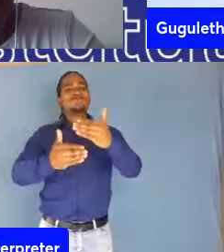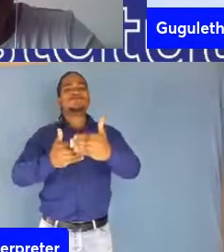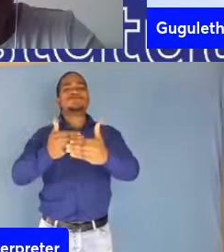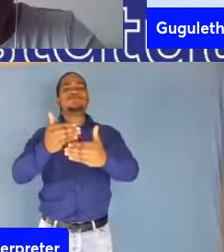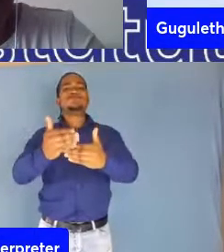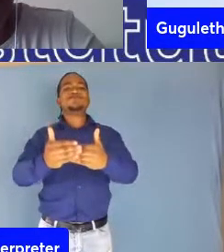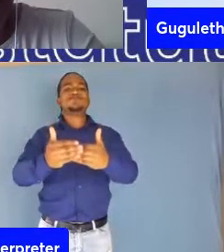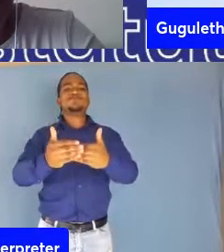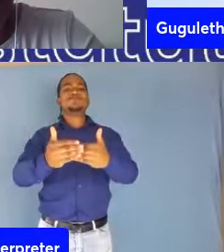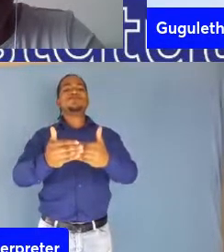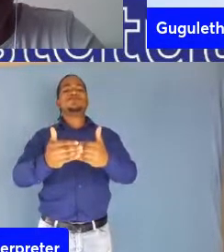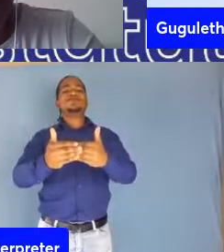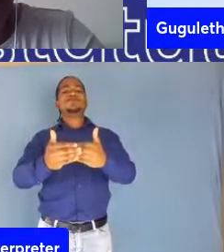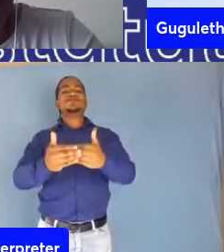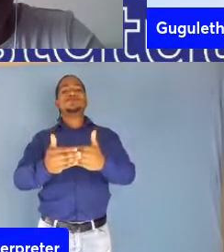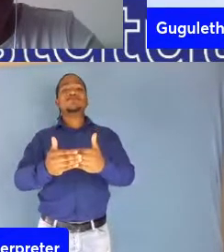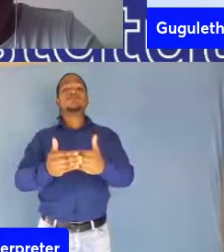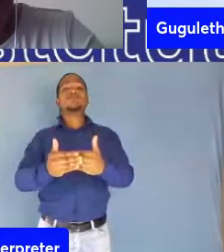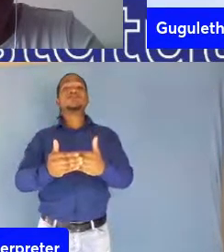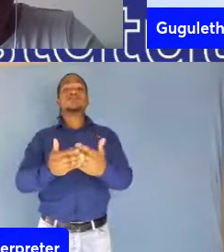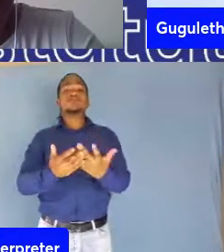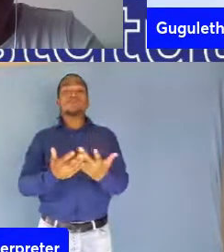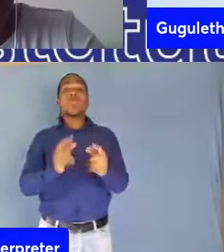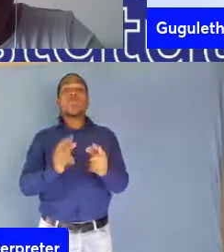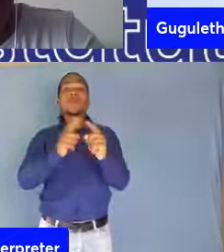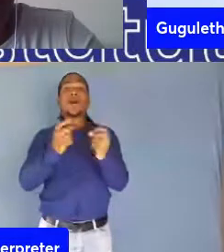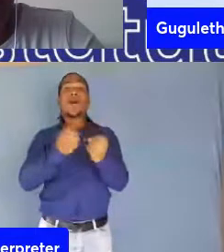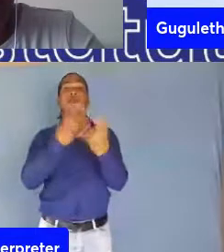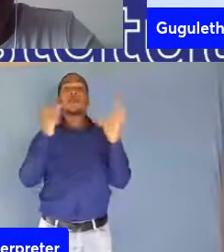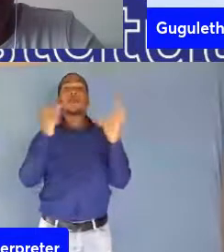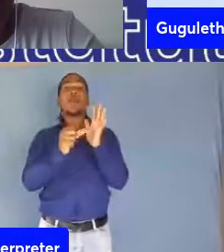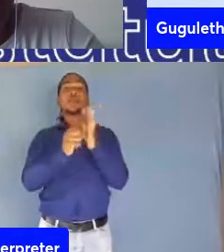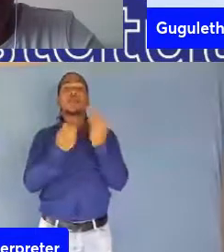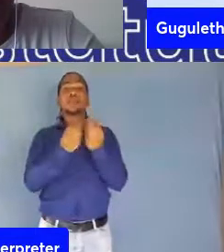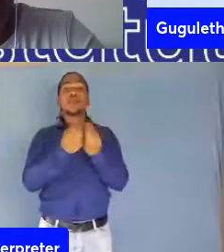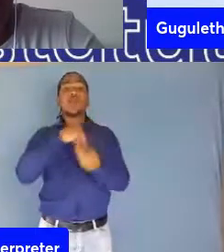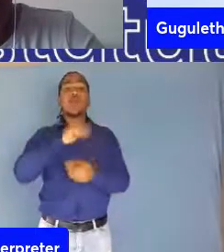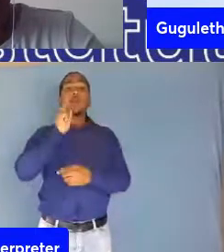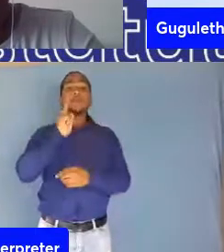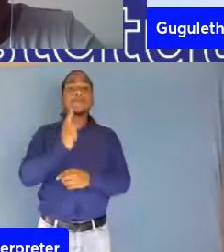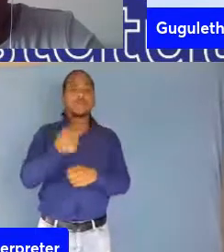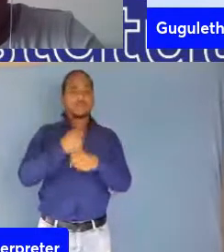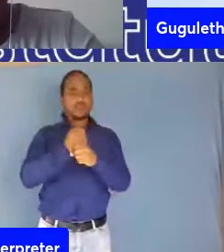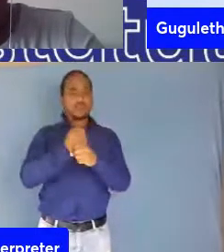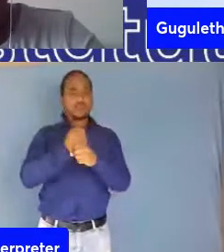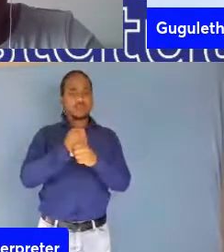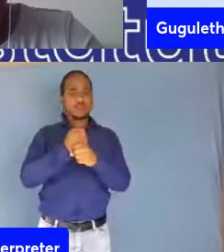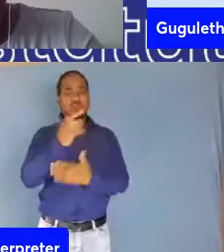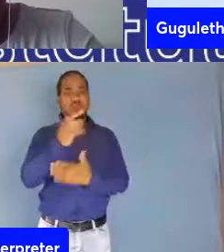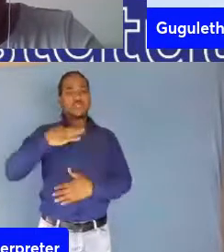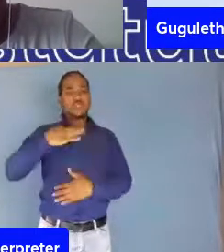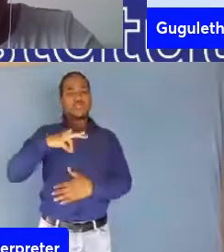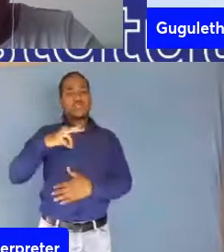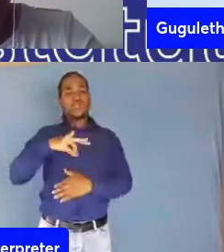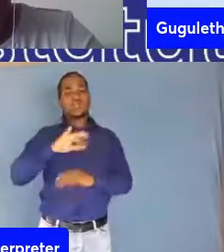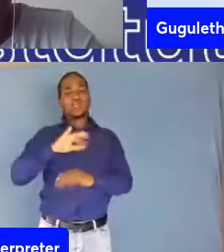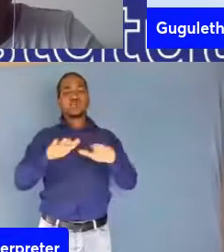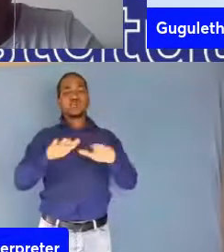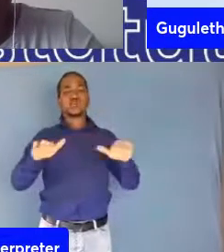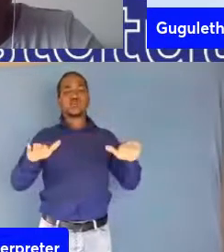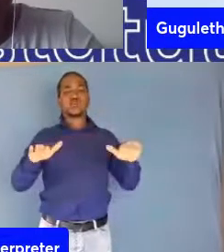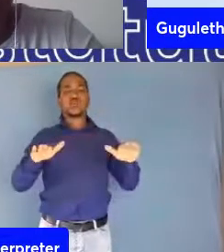process. But what is most important, we need to concretize for the girl children to make sense to